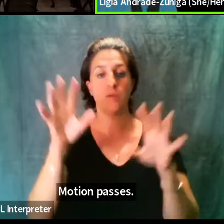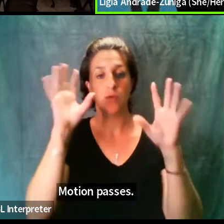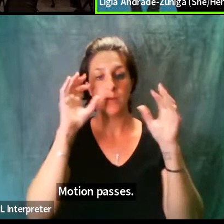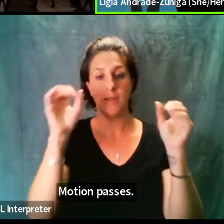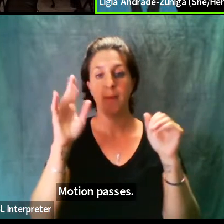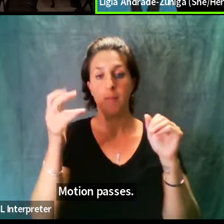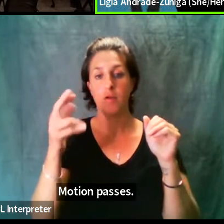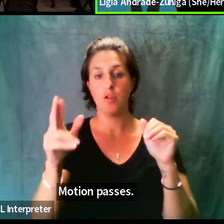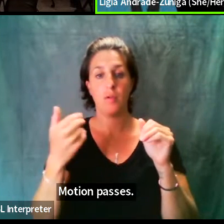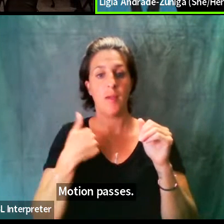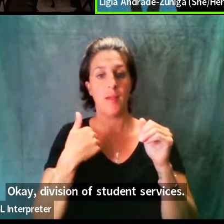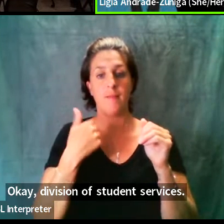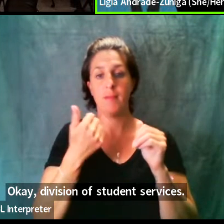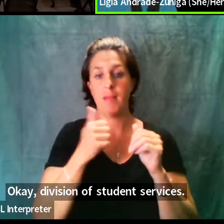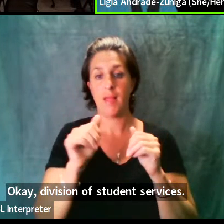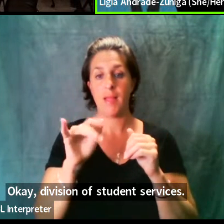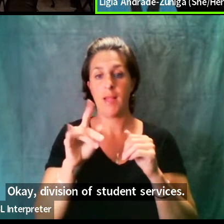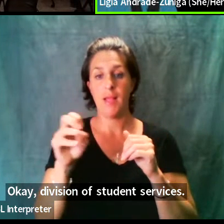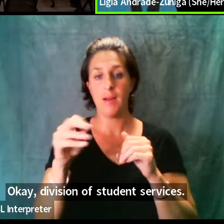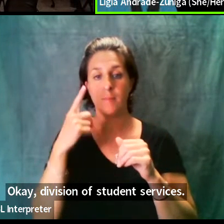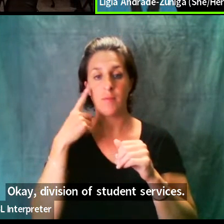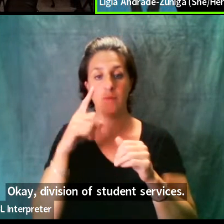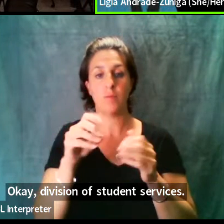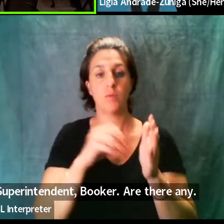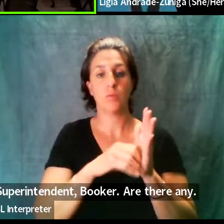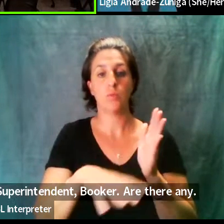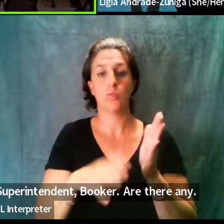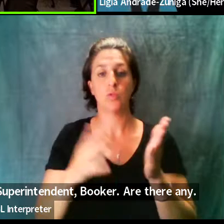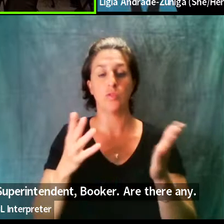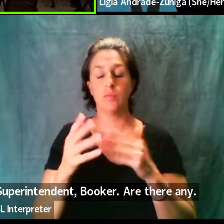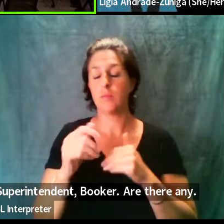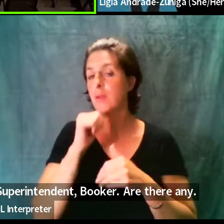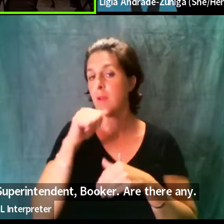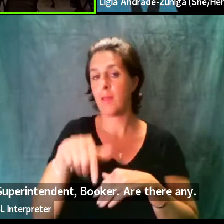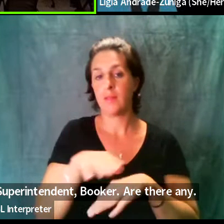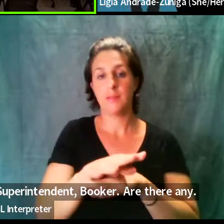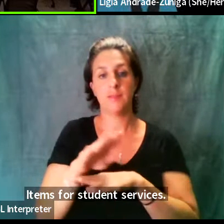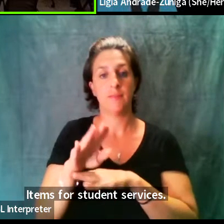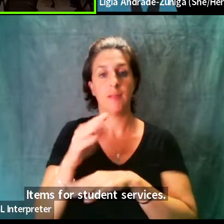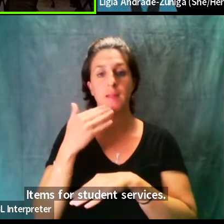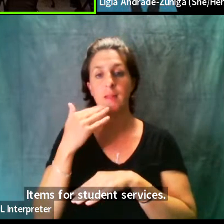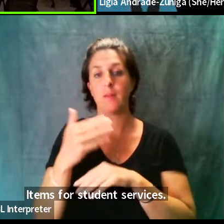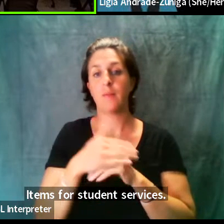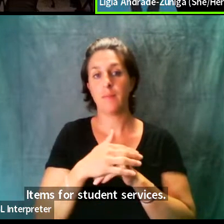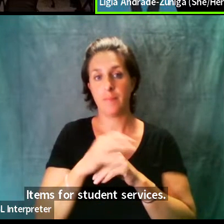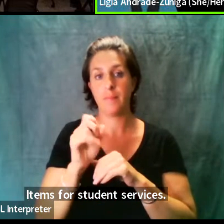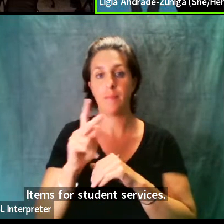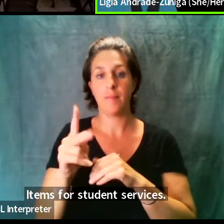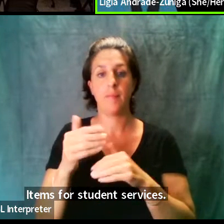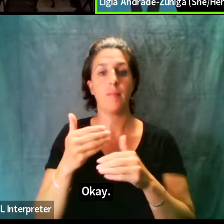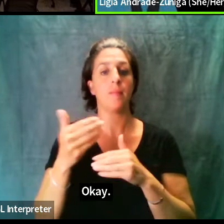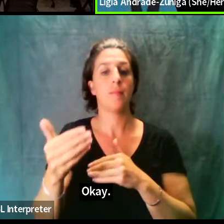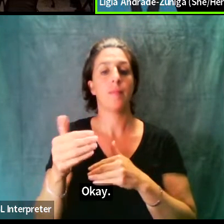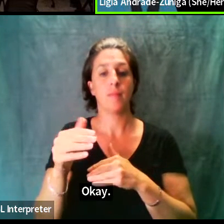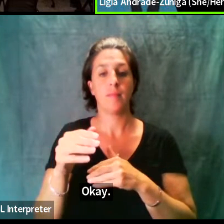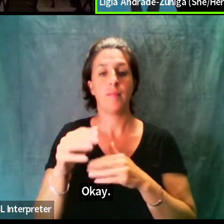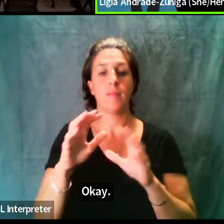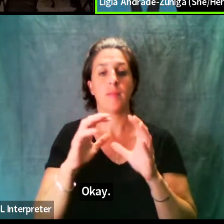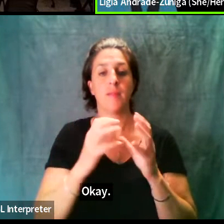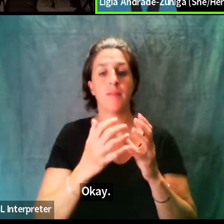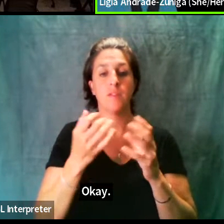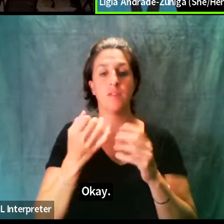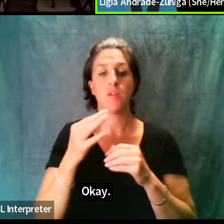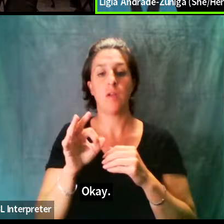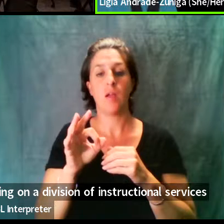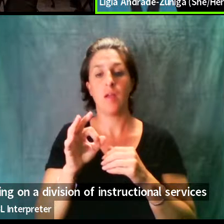are there any items for student services? Not this evening, thank you. Okay. Going on to Division of Instructional